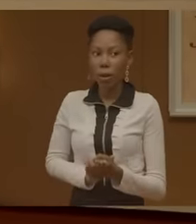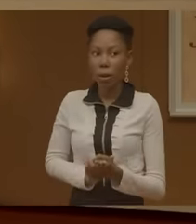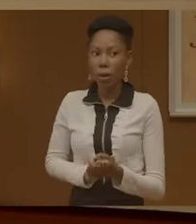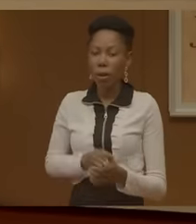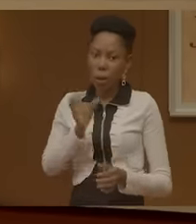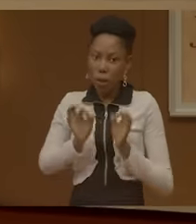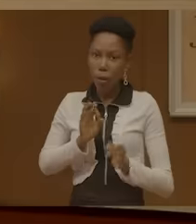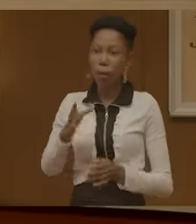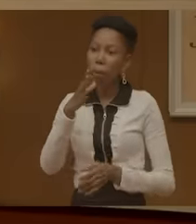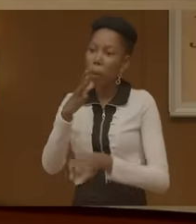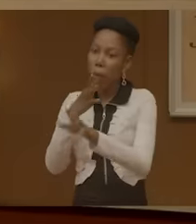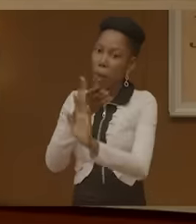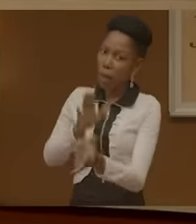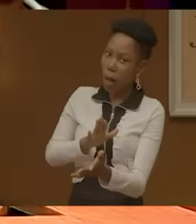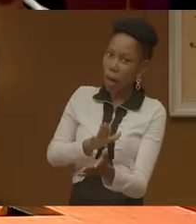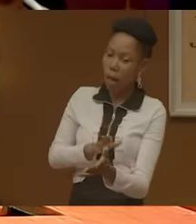else would her child go?